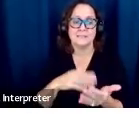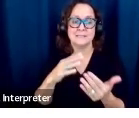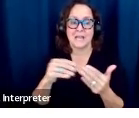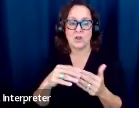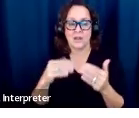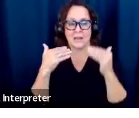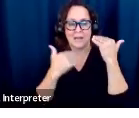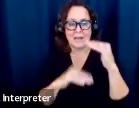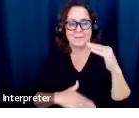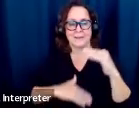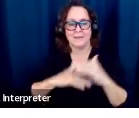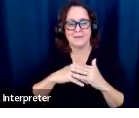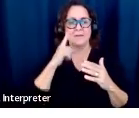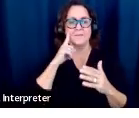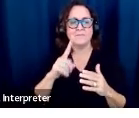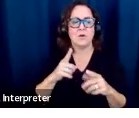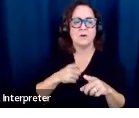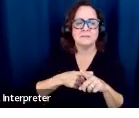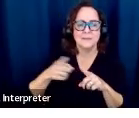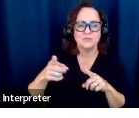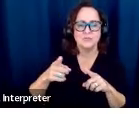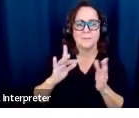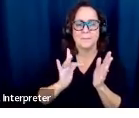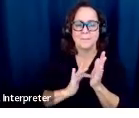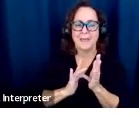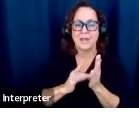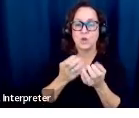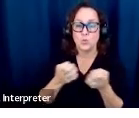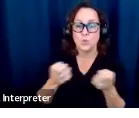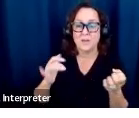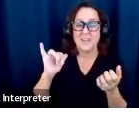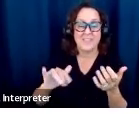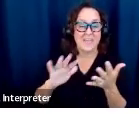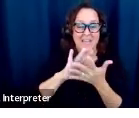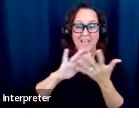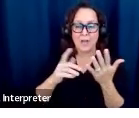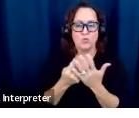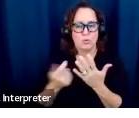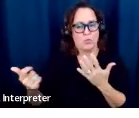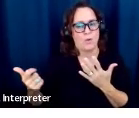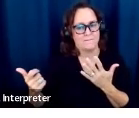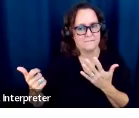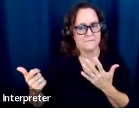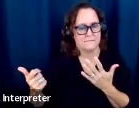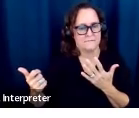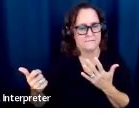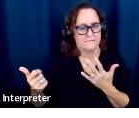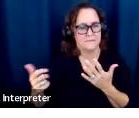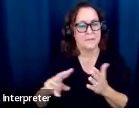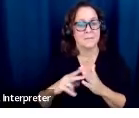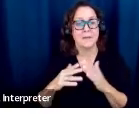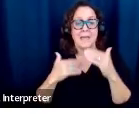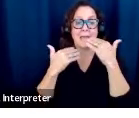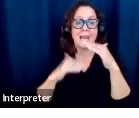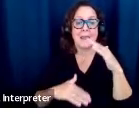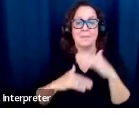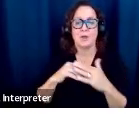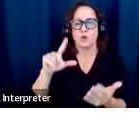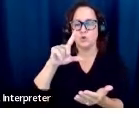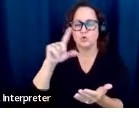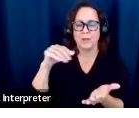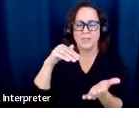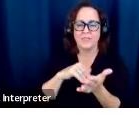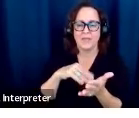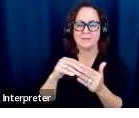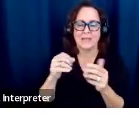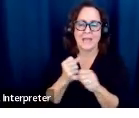and specialized medical equipment and supplies was removed. So now the only limit on these services would be the $20,000 annual cap